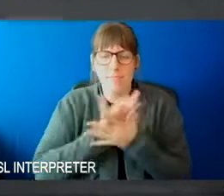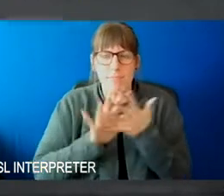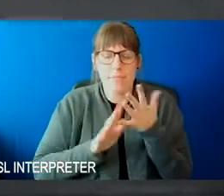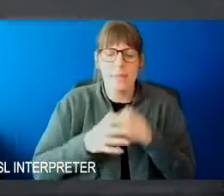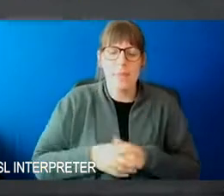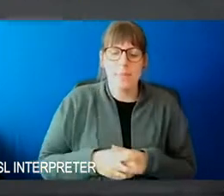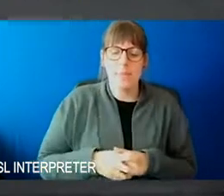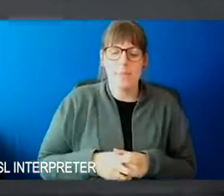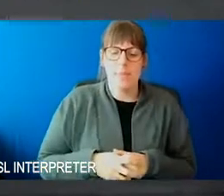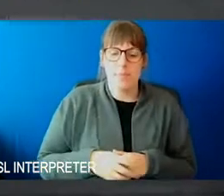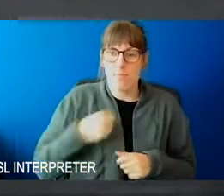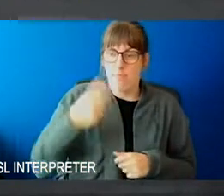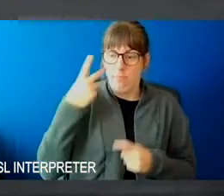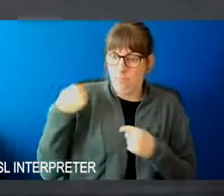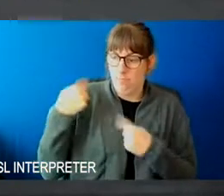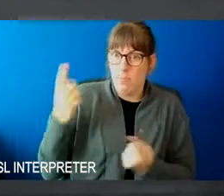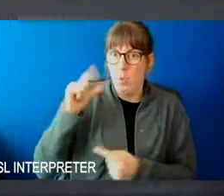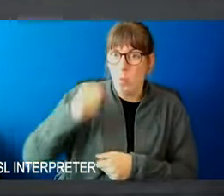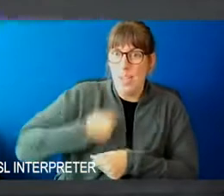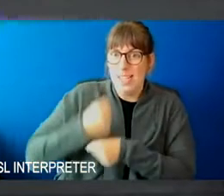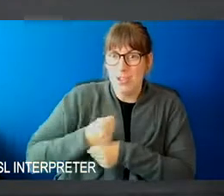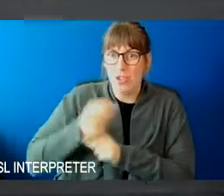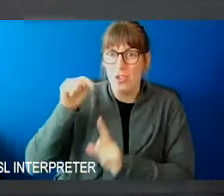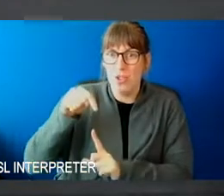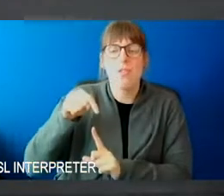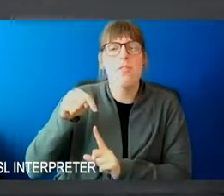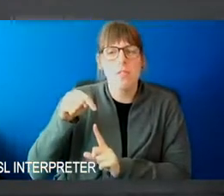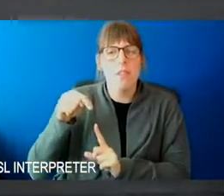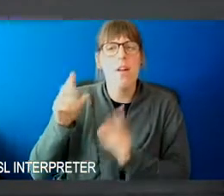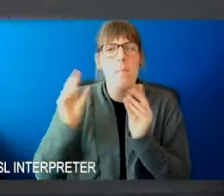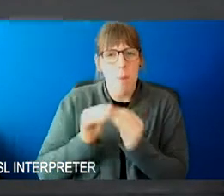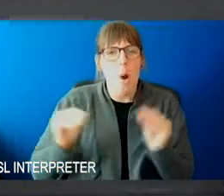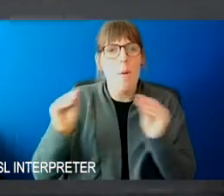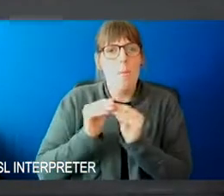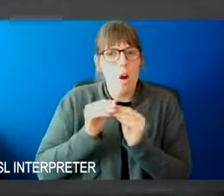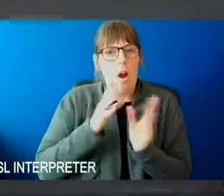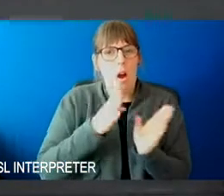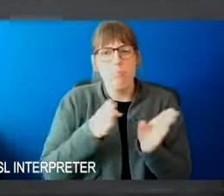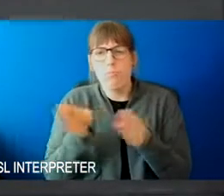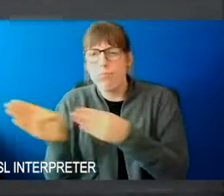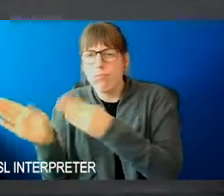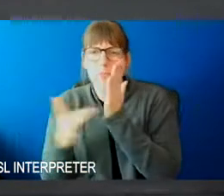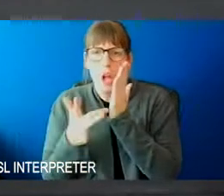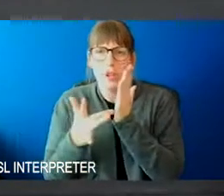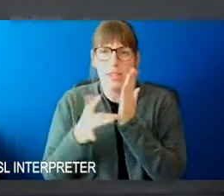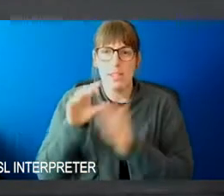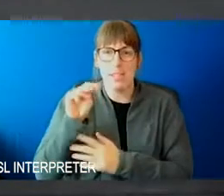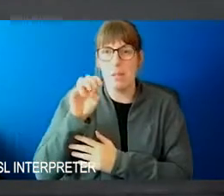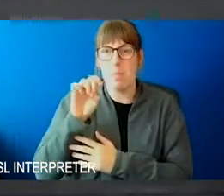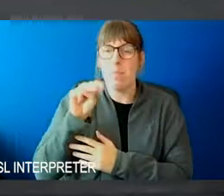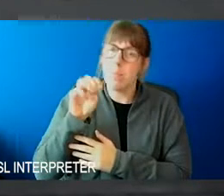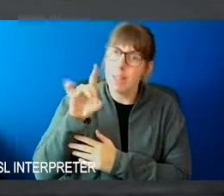purpose organizations over the last 20 years believe more and more and more about